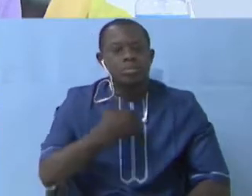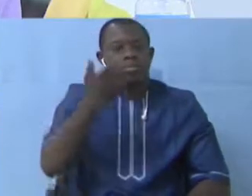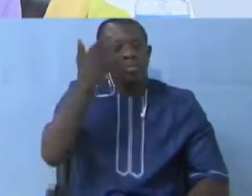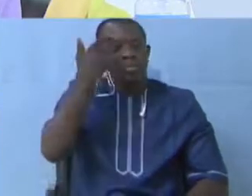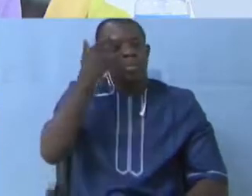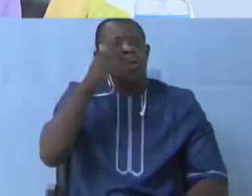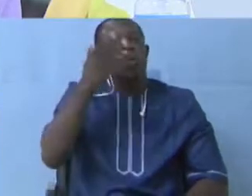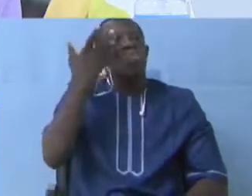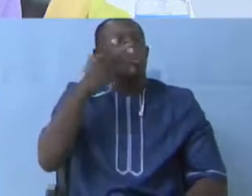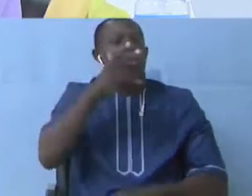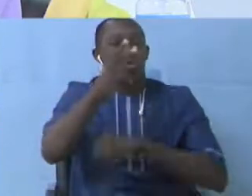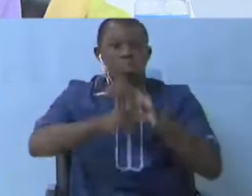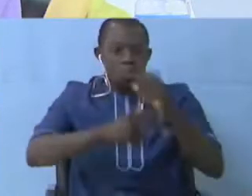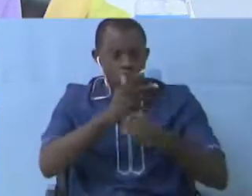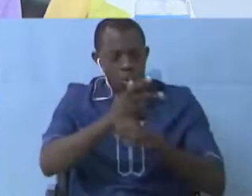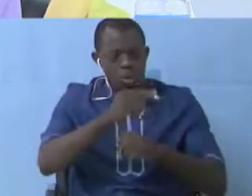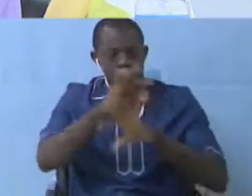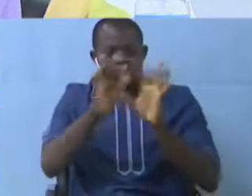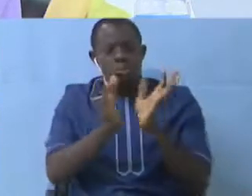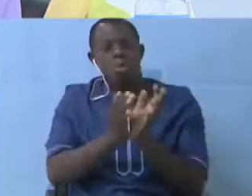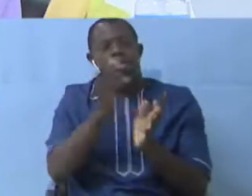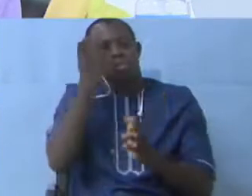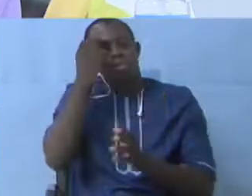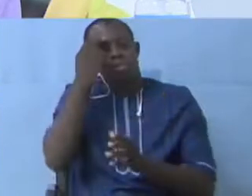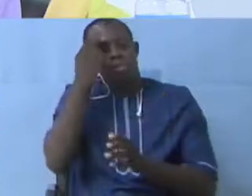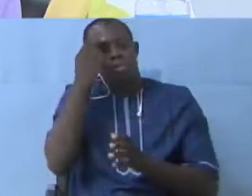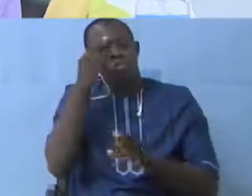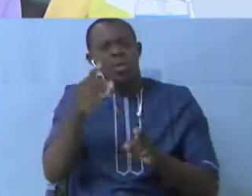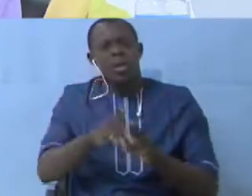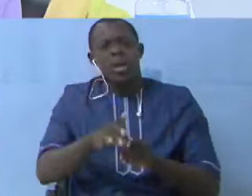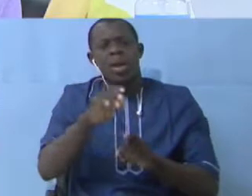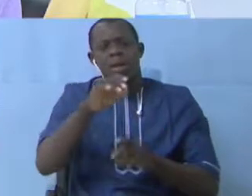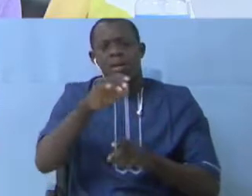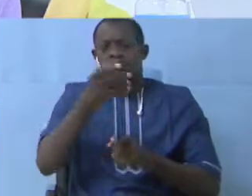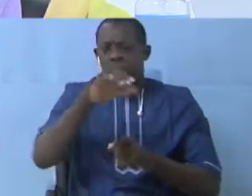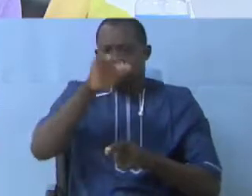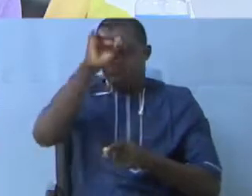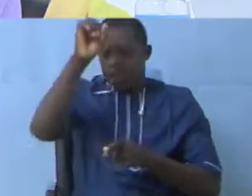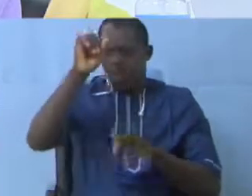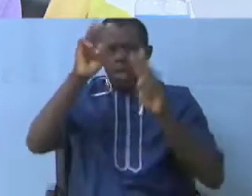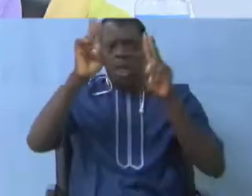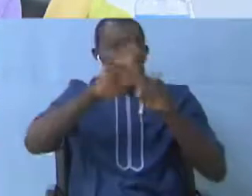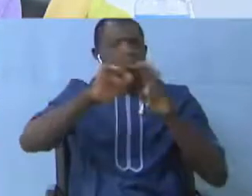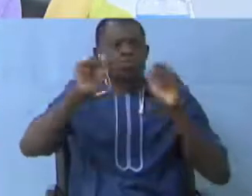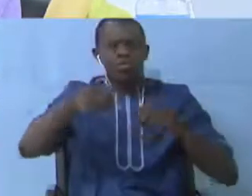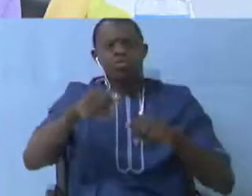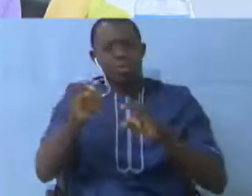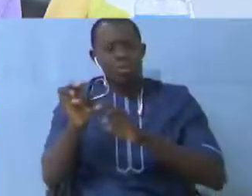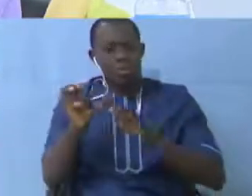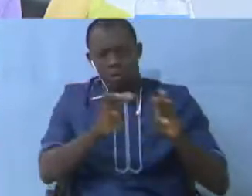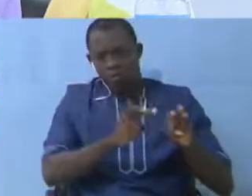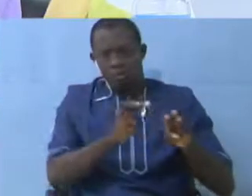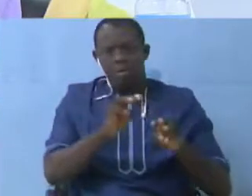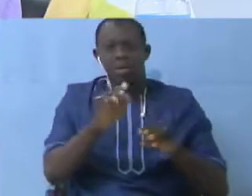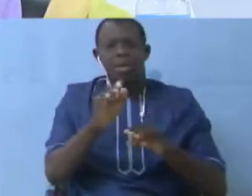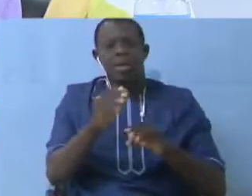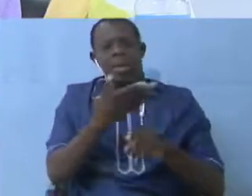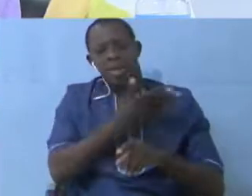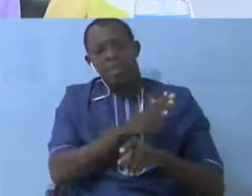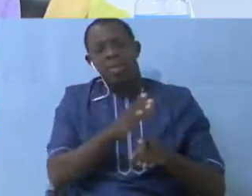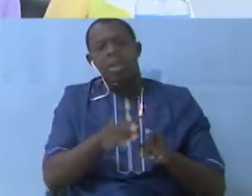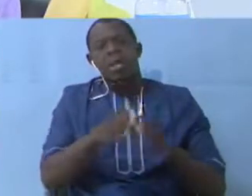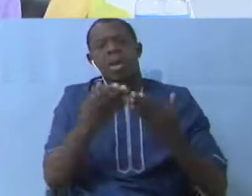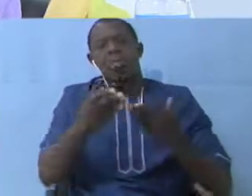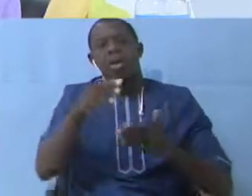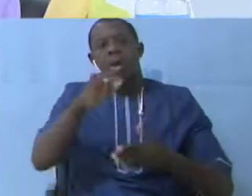kat parewuta wàcc siis bi. I think ECOWAS took the right decision to have a plan B. ci